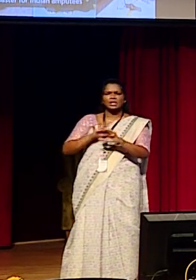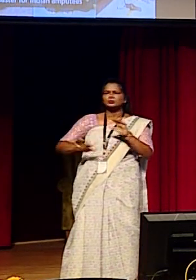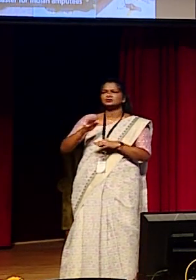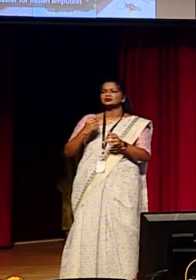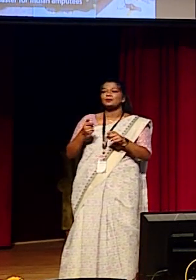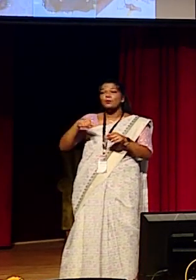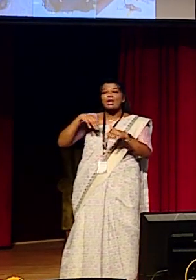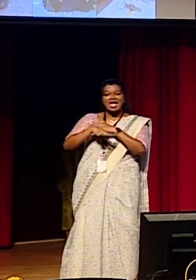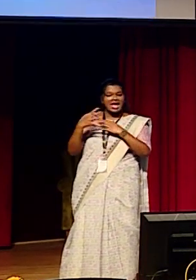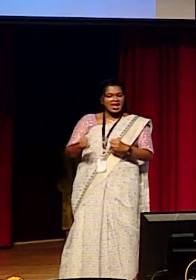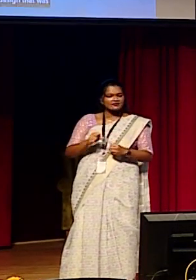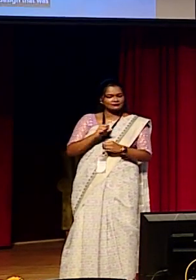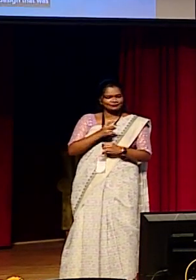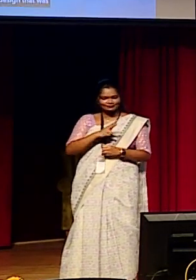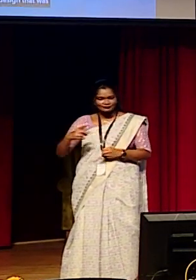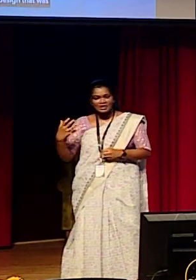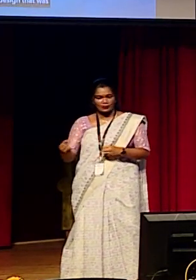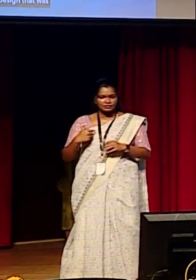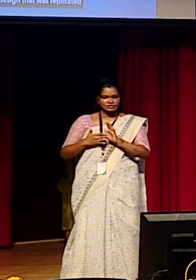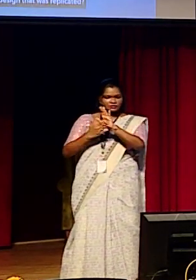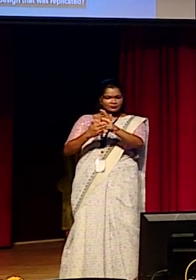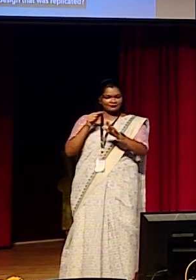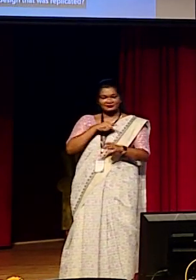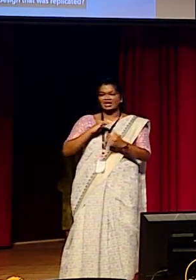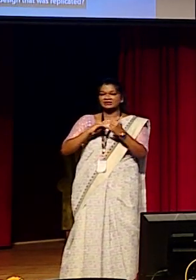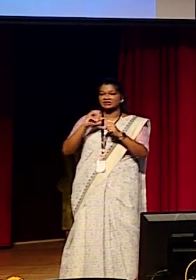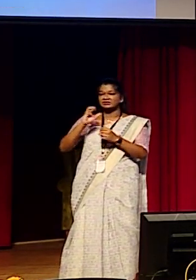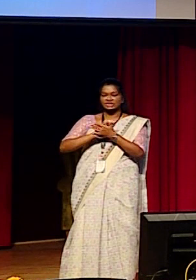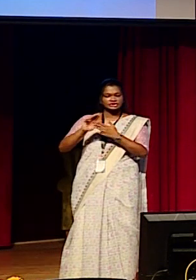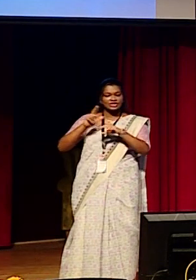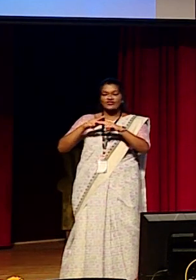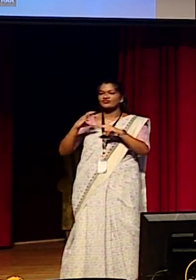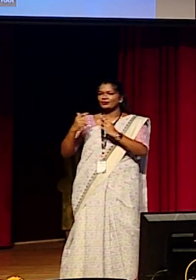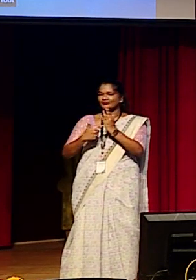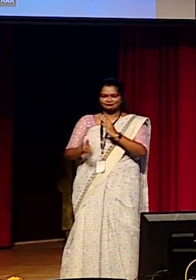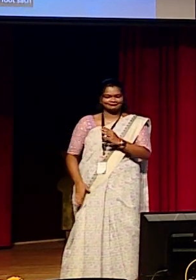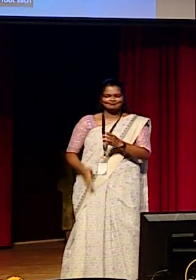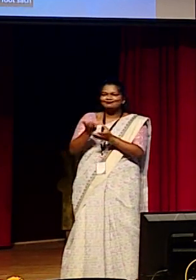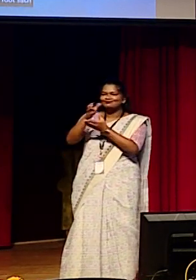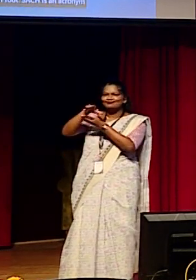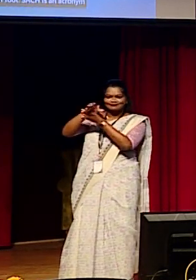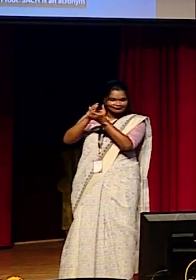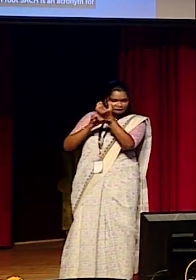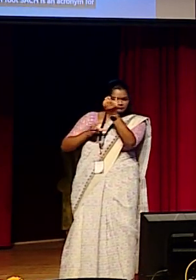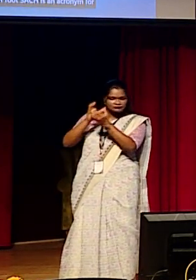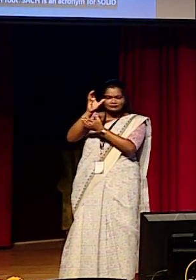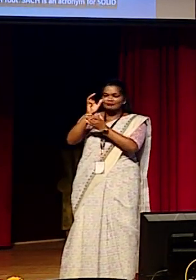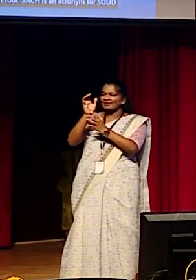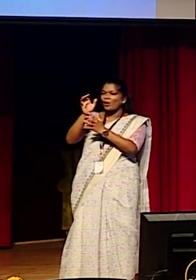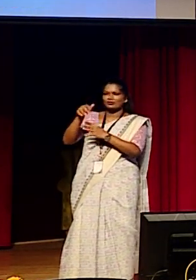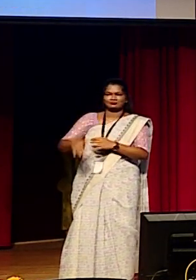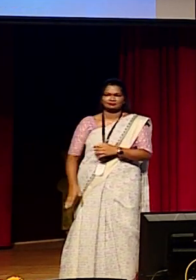was the design that was replicated. So this is the SACH foot. SACH is an acronym for Solid Ankle Cushion